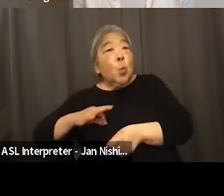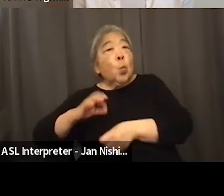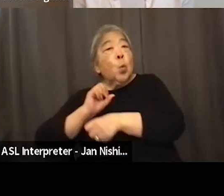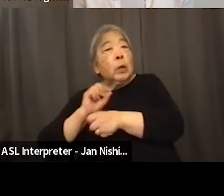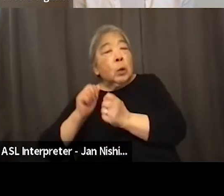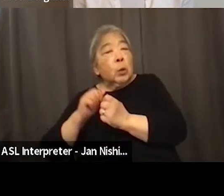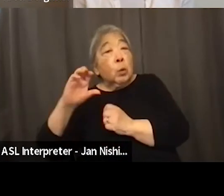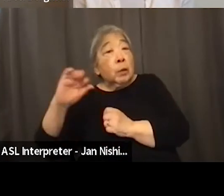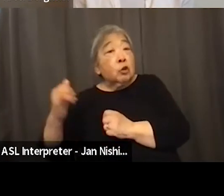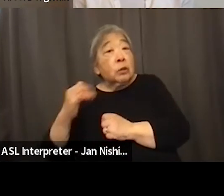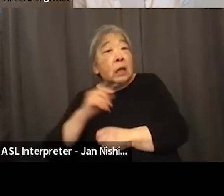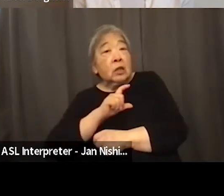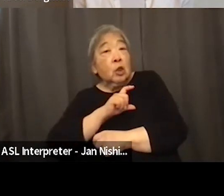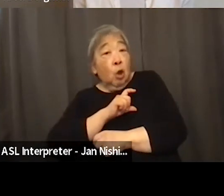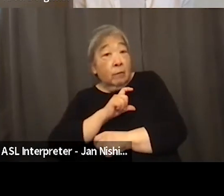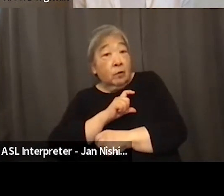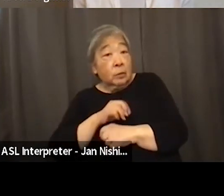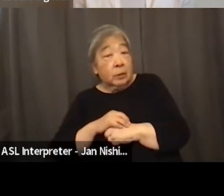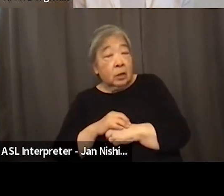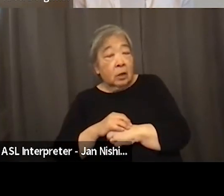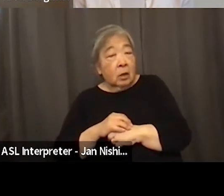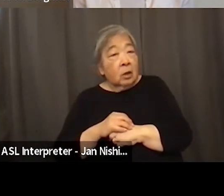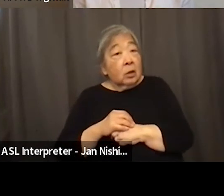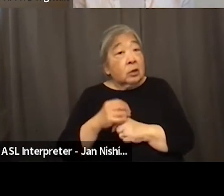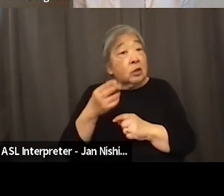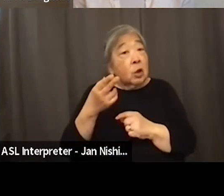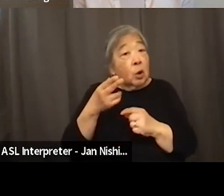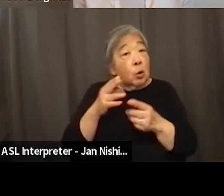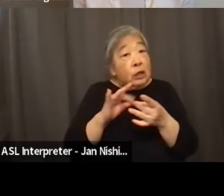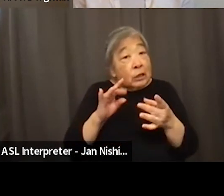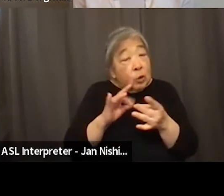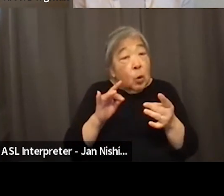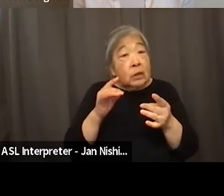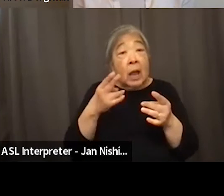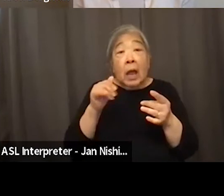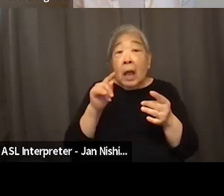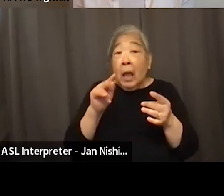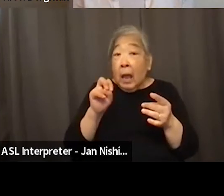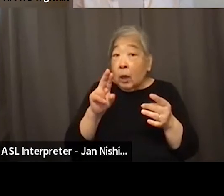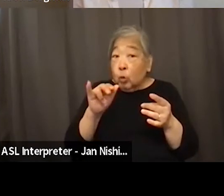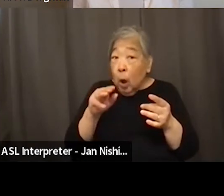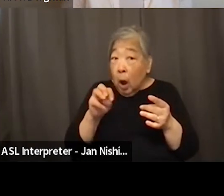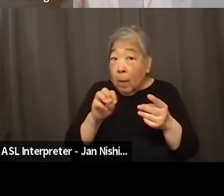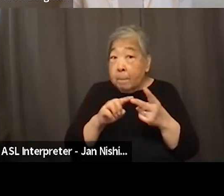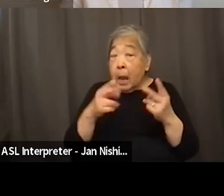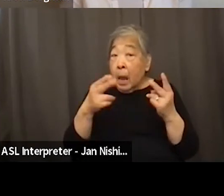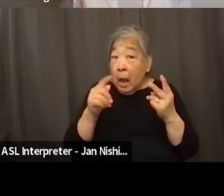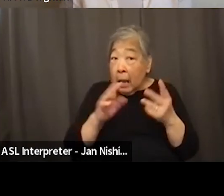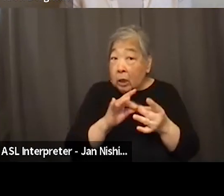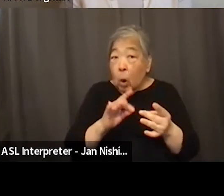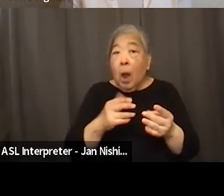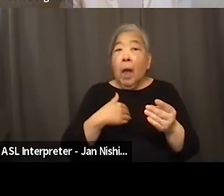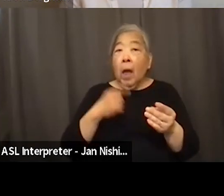enforcement. So the hate crime discourse and the hate discourse has a purpose by which it is